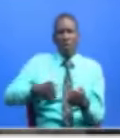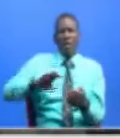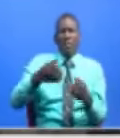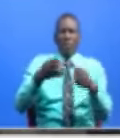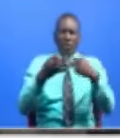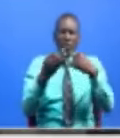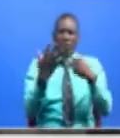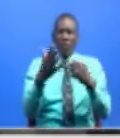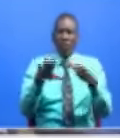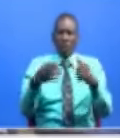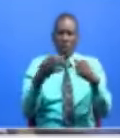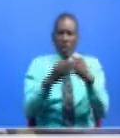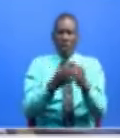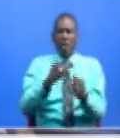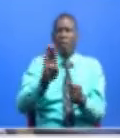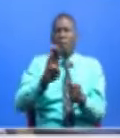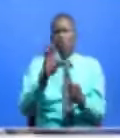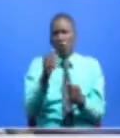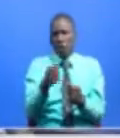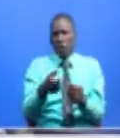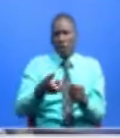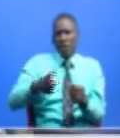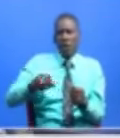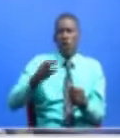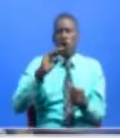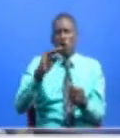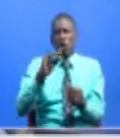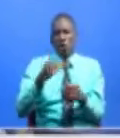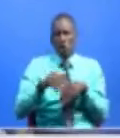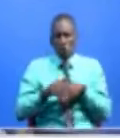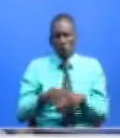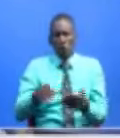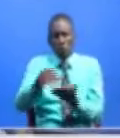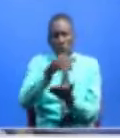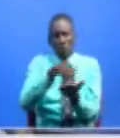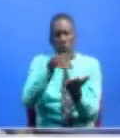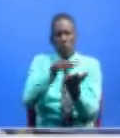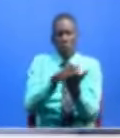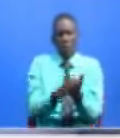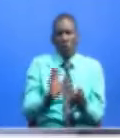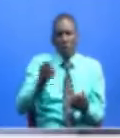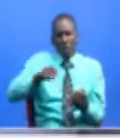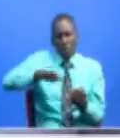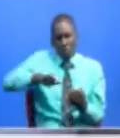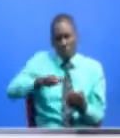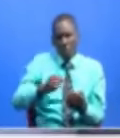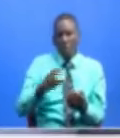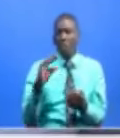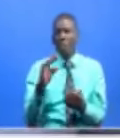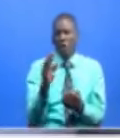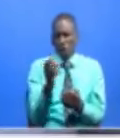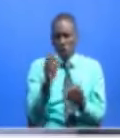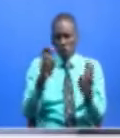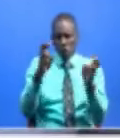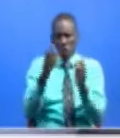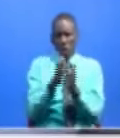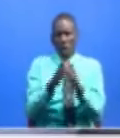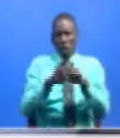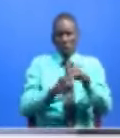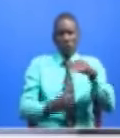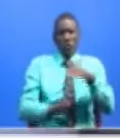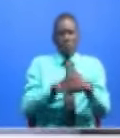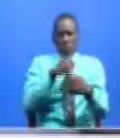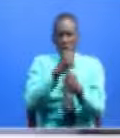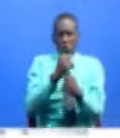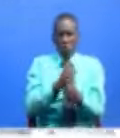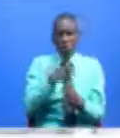billion shillings as additional cash to comply with Central Bank of Kenya minimum capital ratios and also support the operations